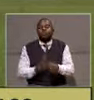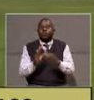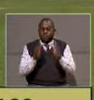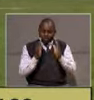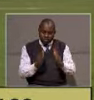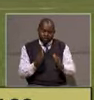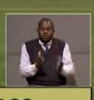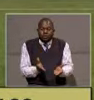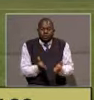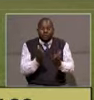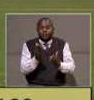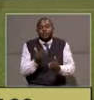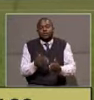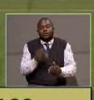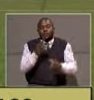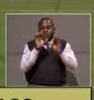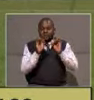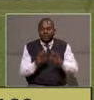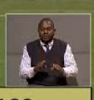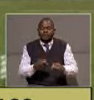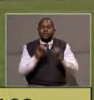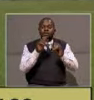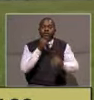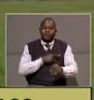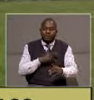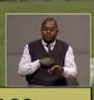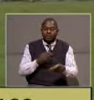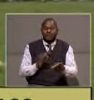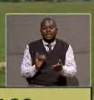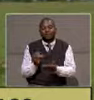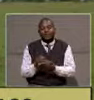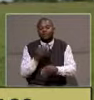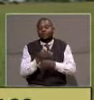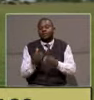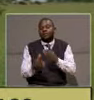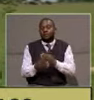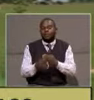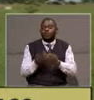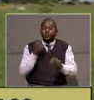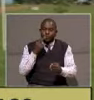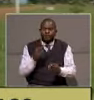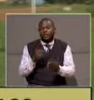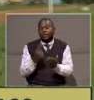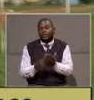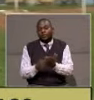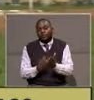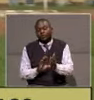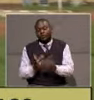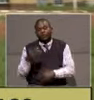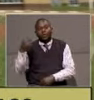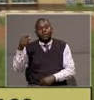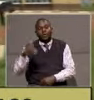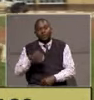on increasing teachers' salaries and investing in the education infrastructure to ensure that Ugandans have access to quality